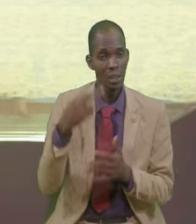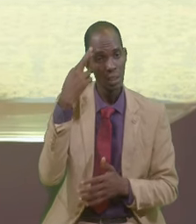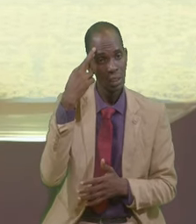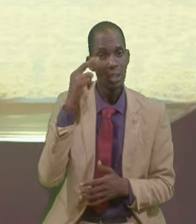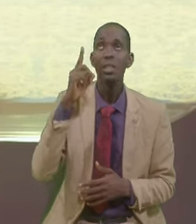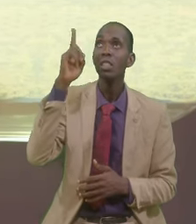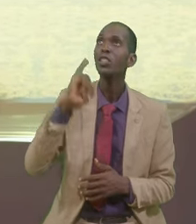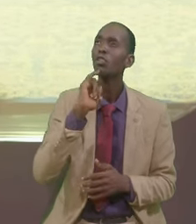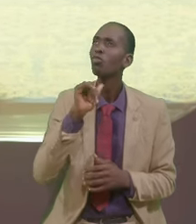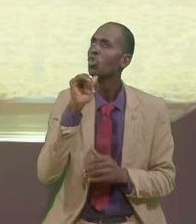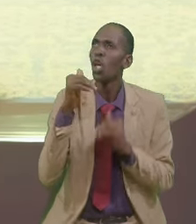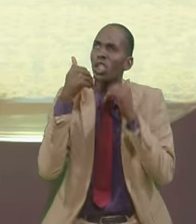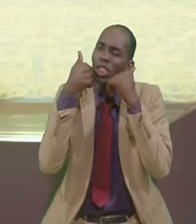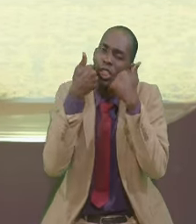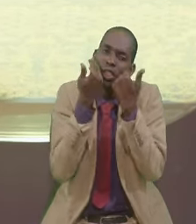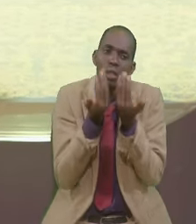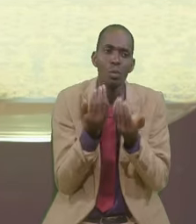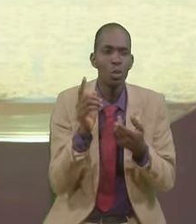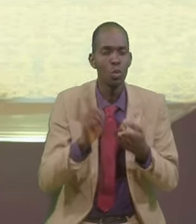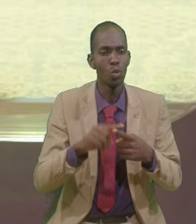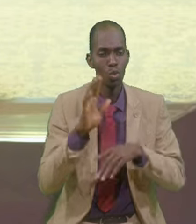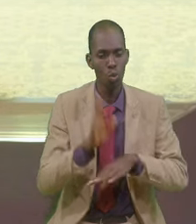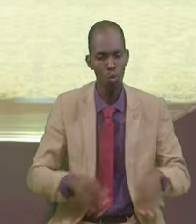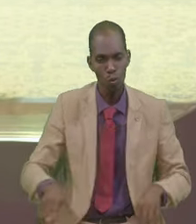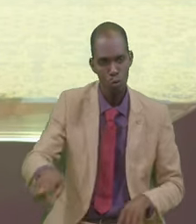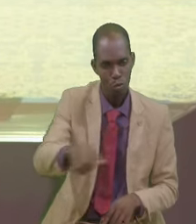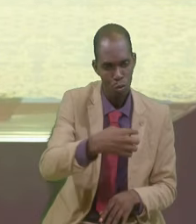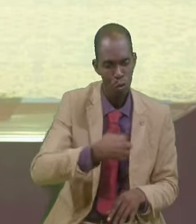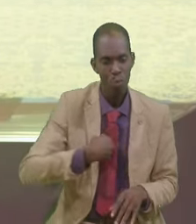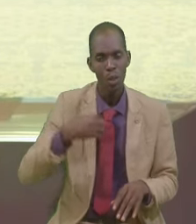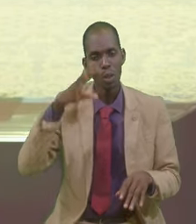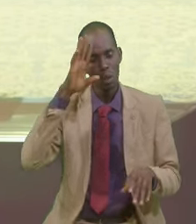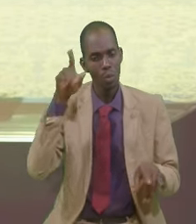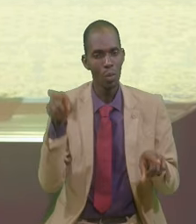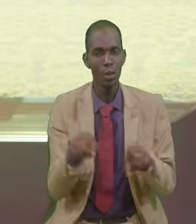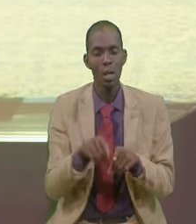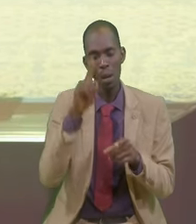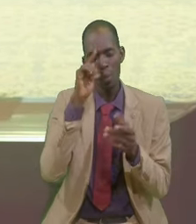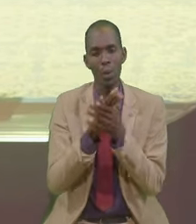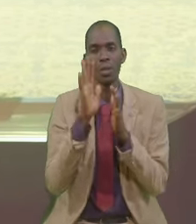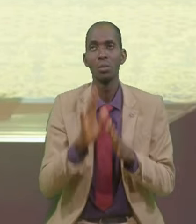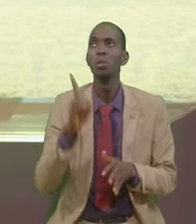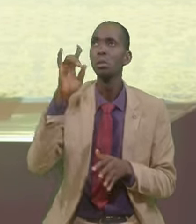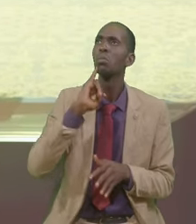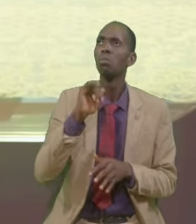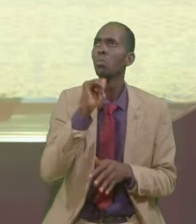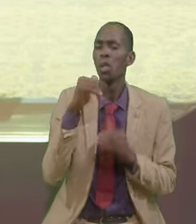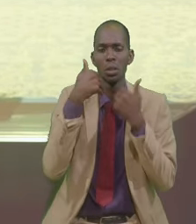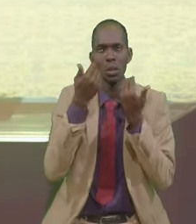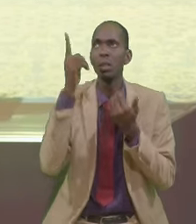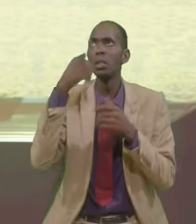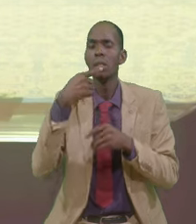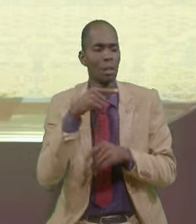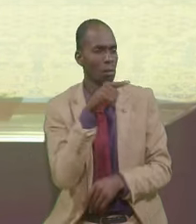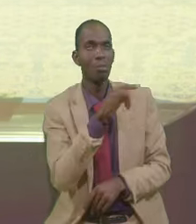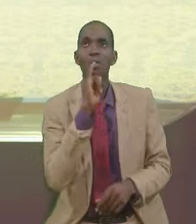he is not ashamed to call them brethren. He's not ashamed. He says, that's my brother,